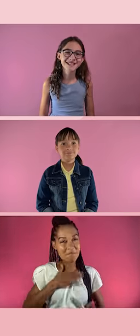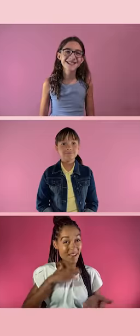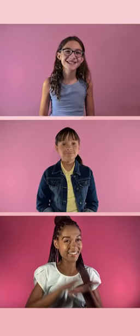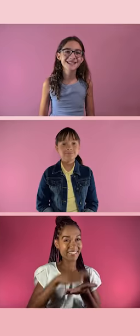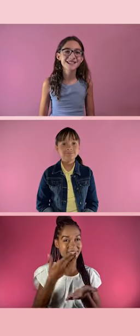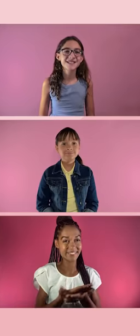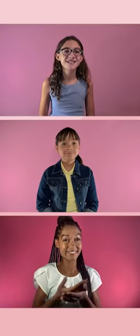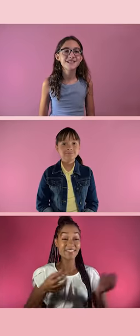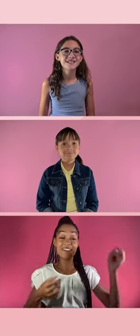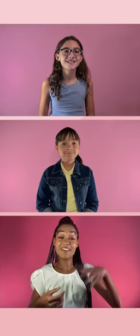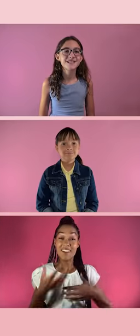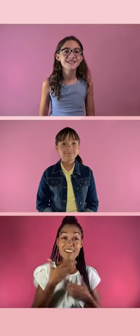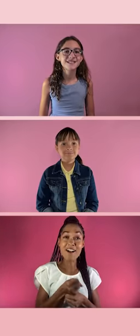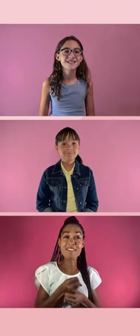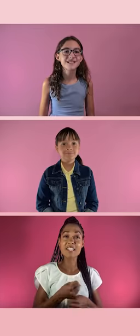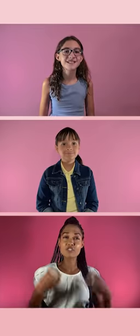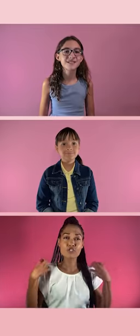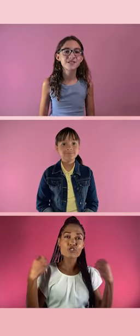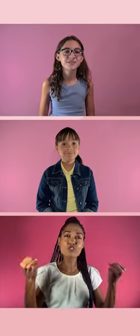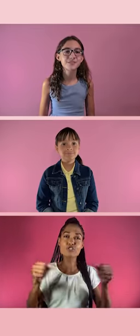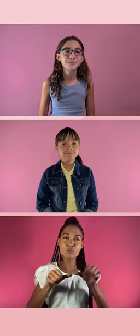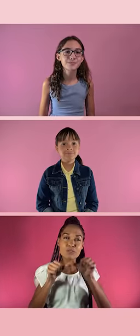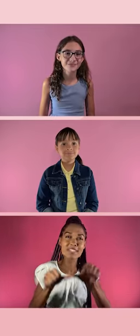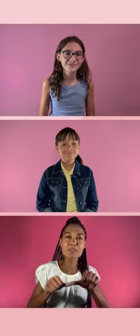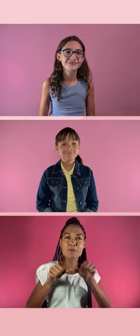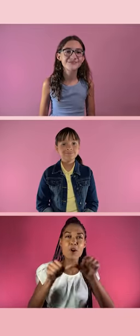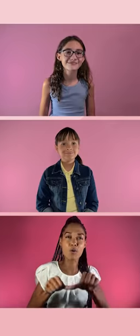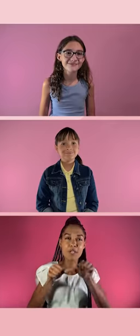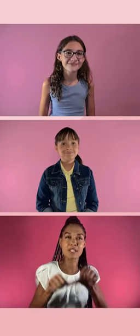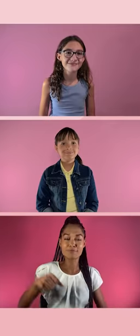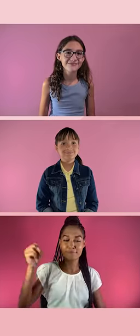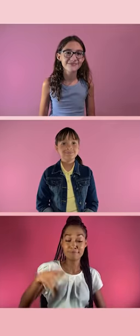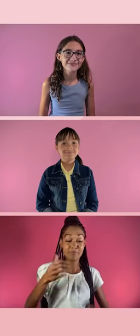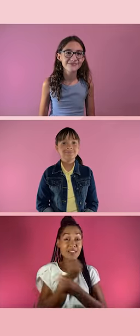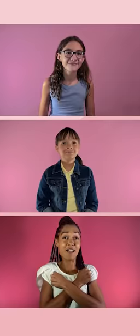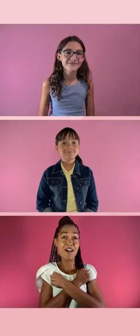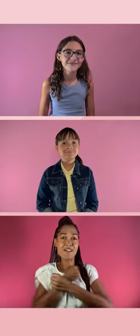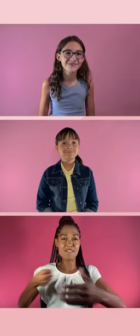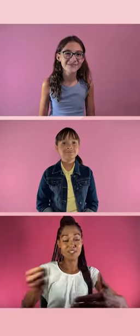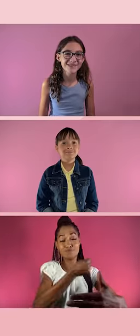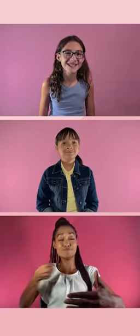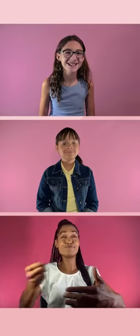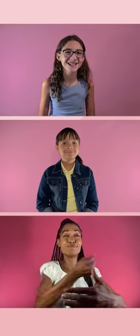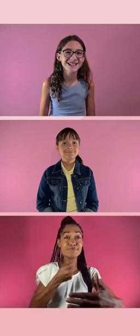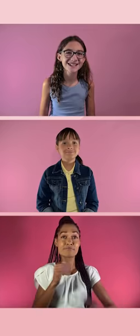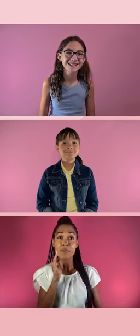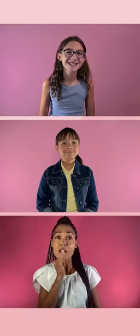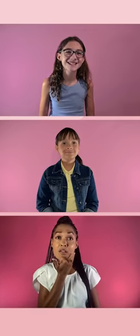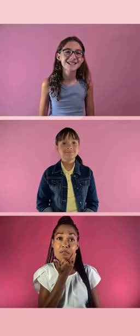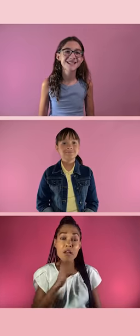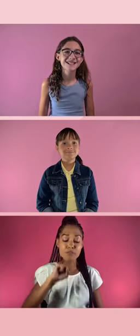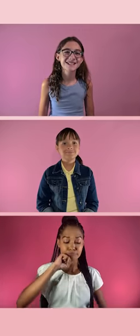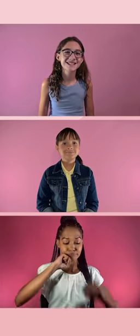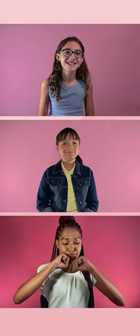kitchen. Add a cup of confidence and the courage to keep going. Mix in a whole lot of love, because